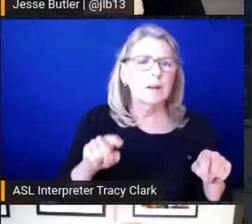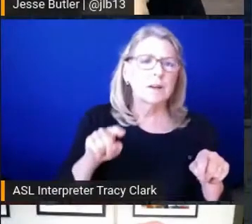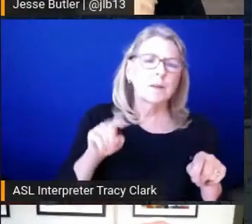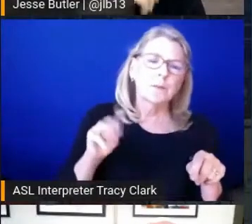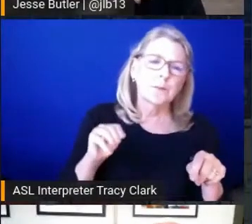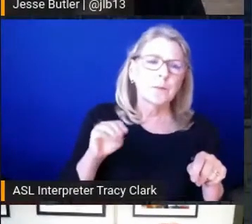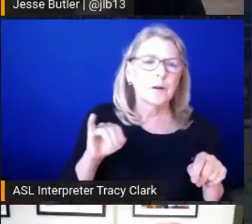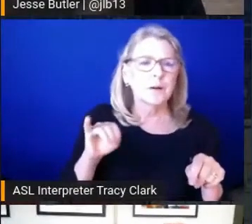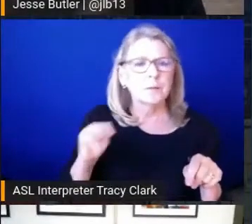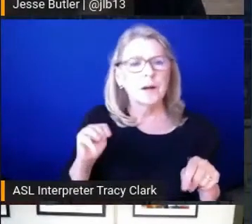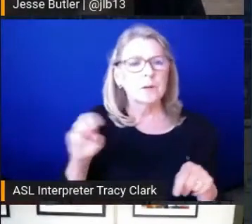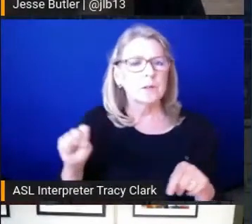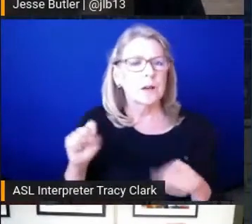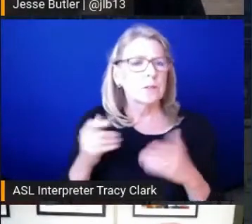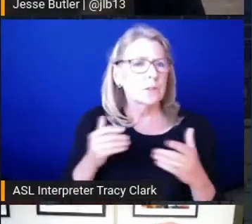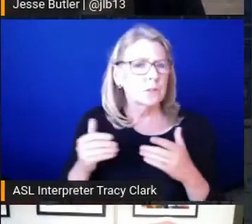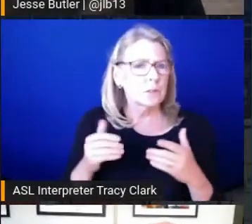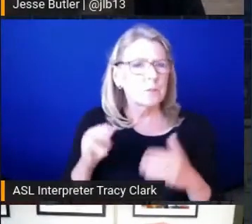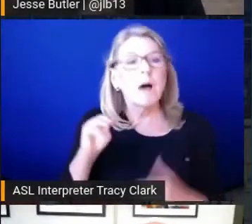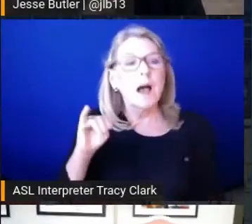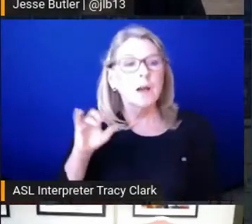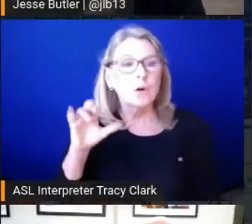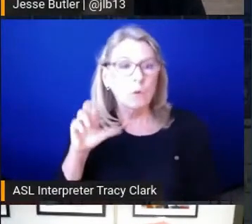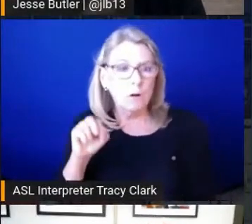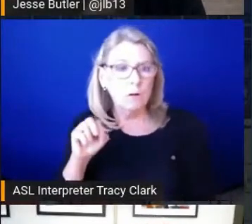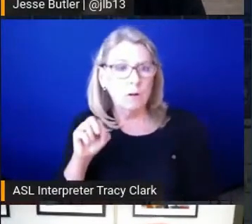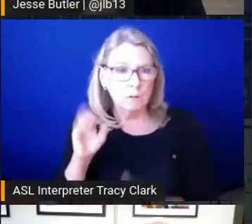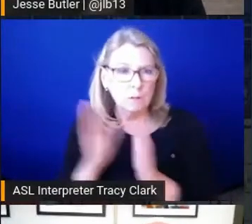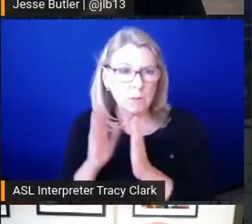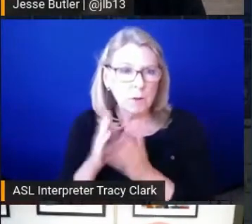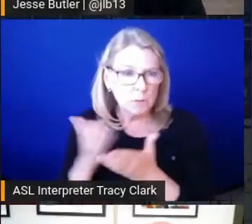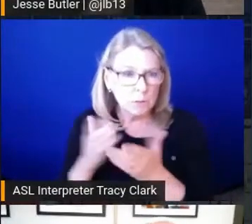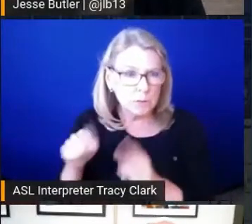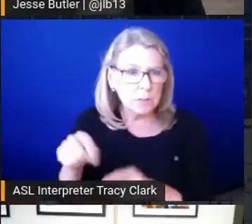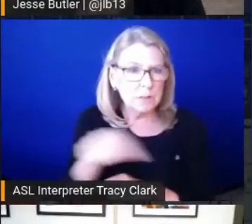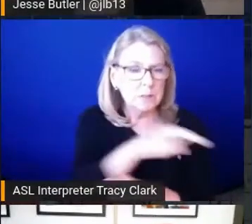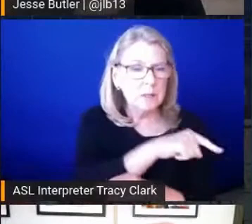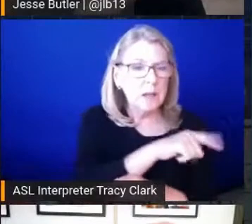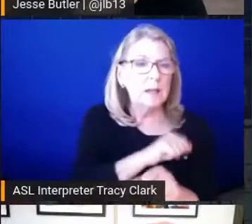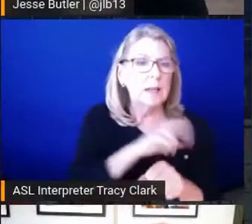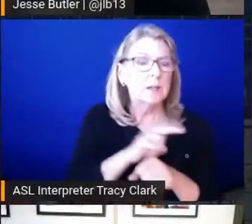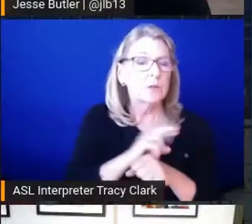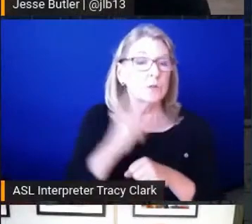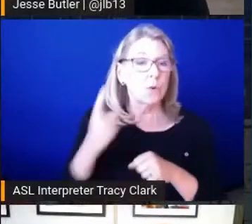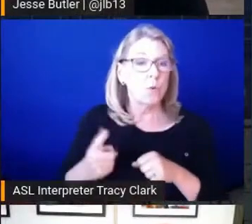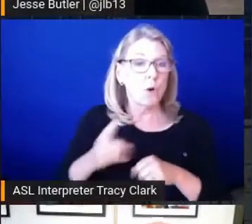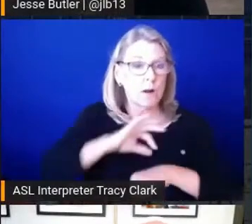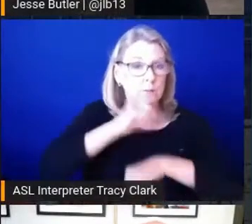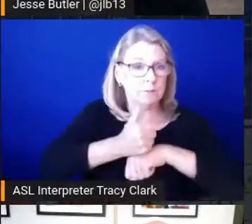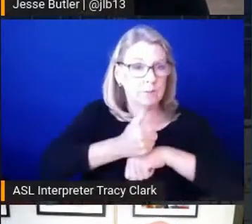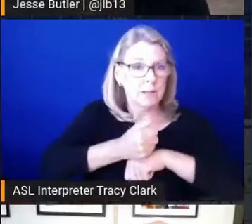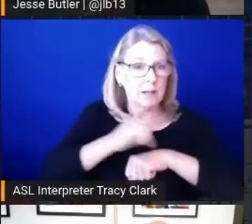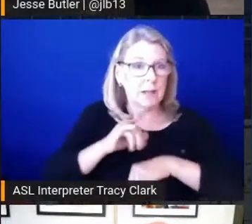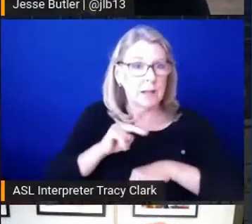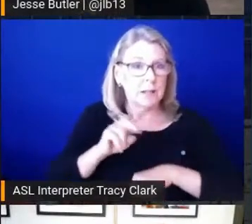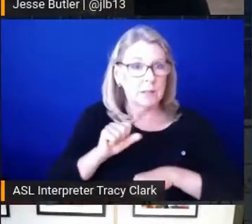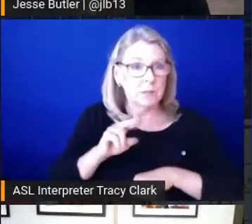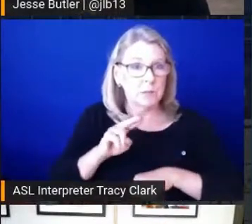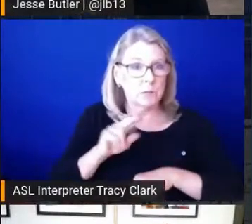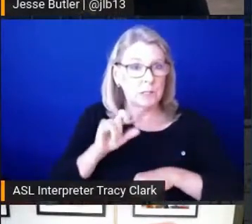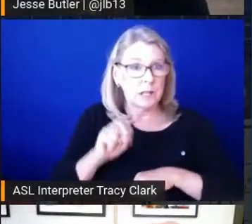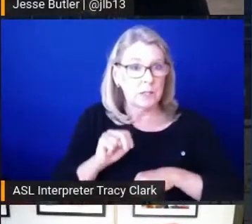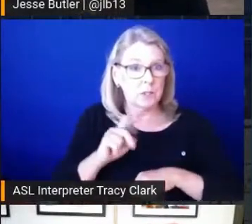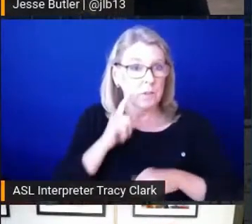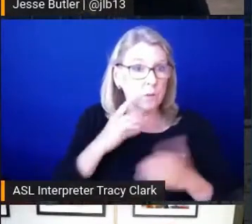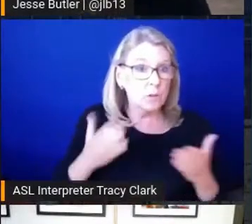You can use a single installation of an ACK service controller to manage resources for that particular service